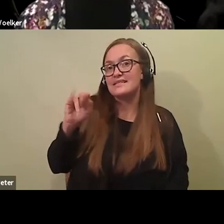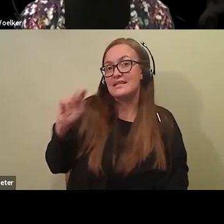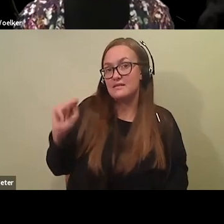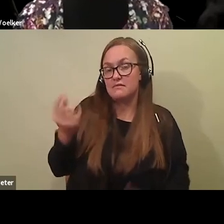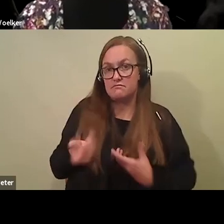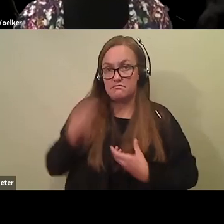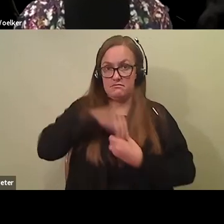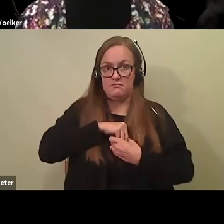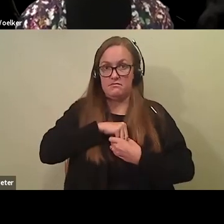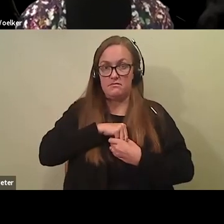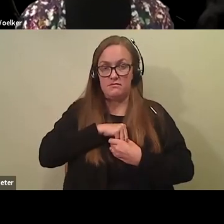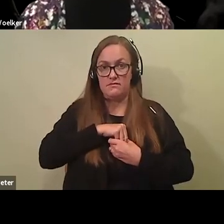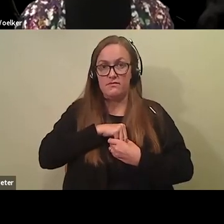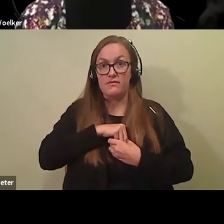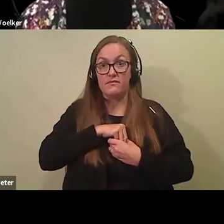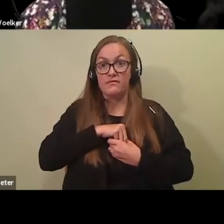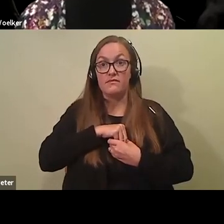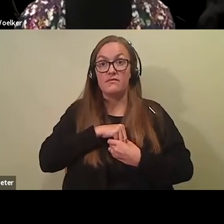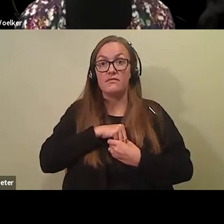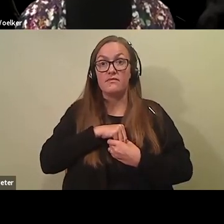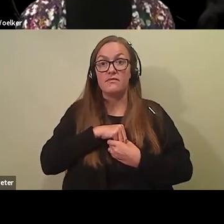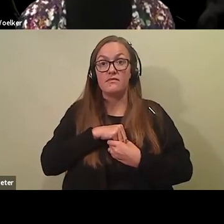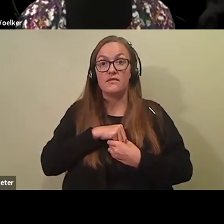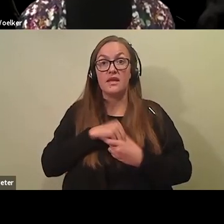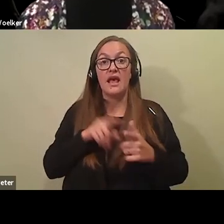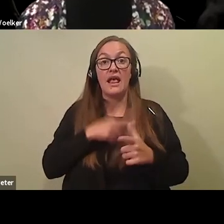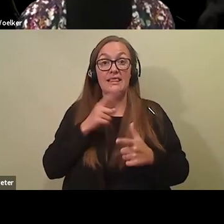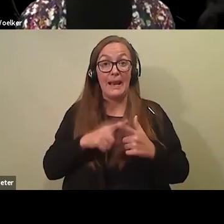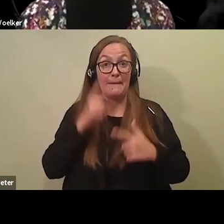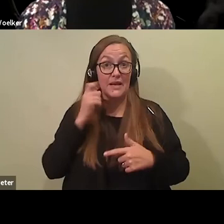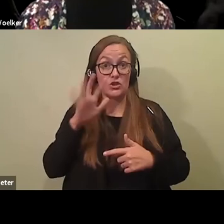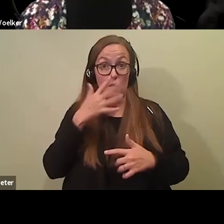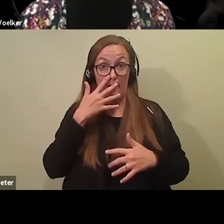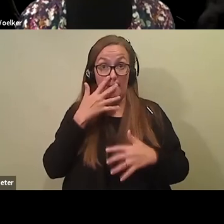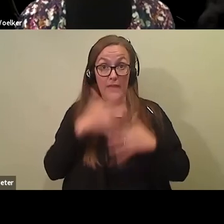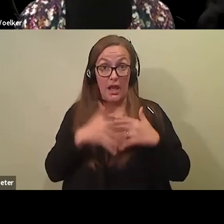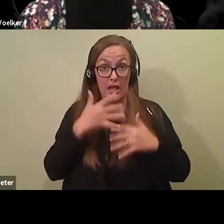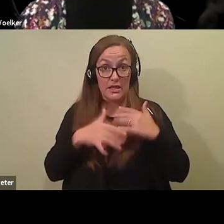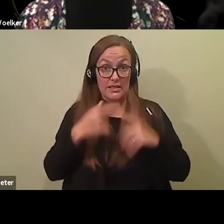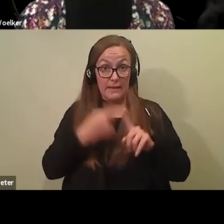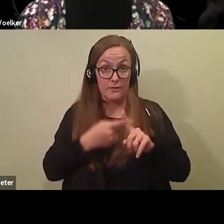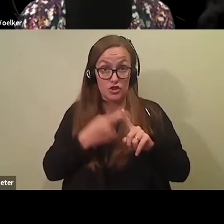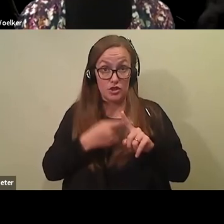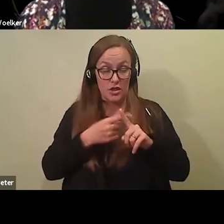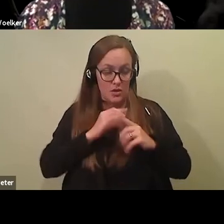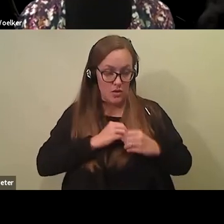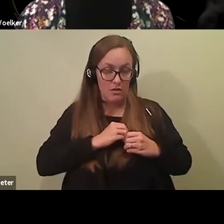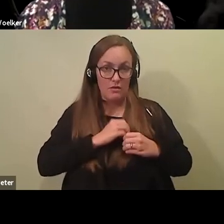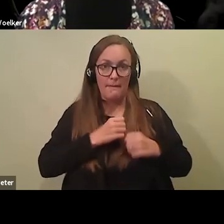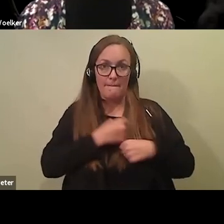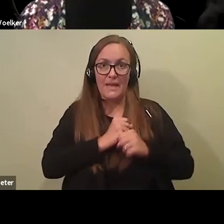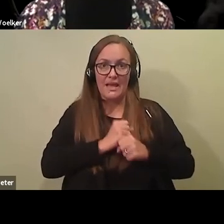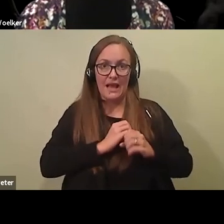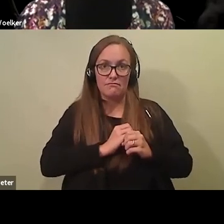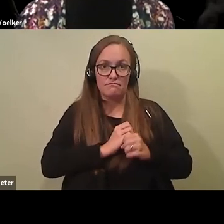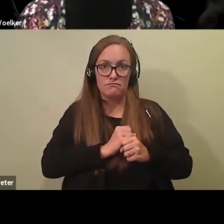you, the material aspect of it makes sure by the temperature of the blood, it springs and keeps the artery open. So